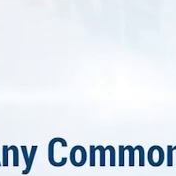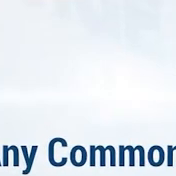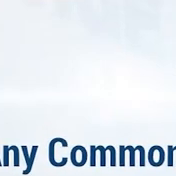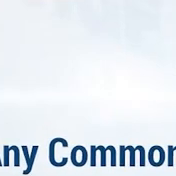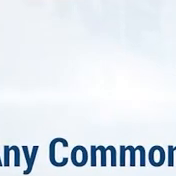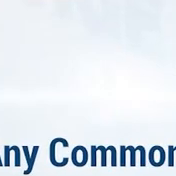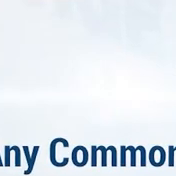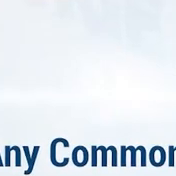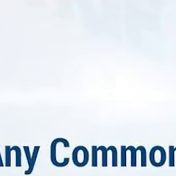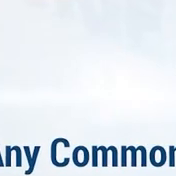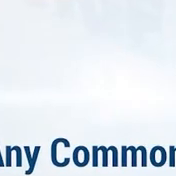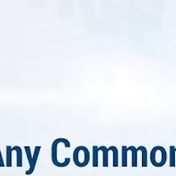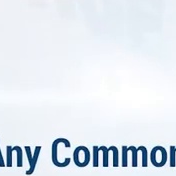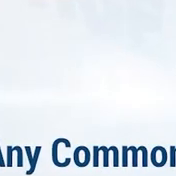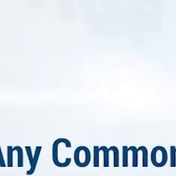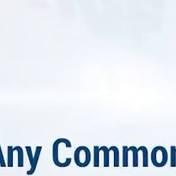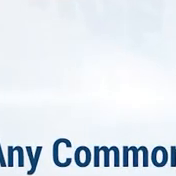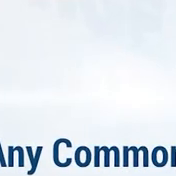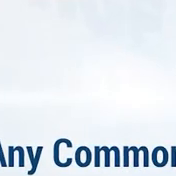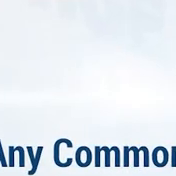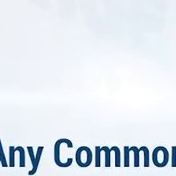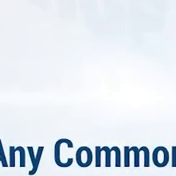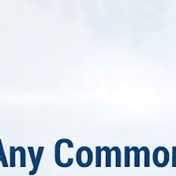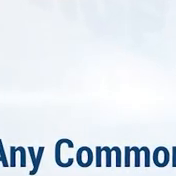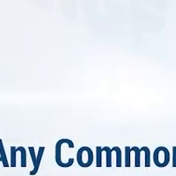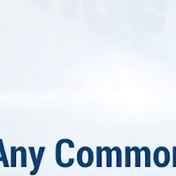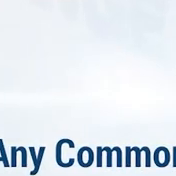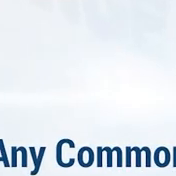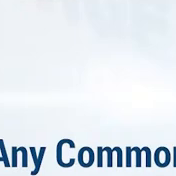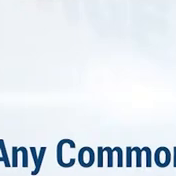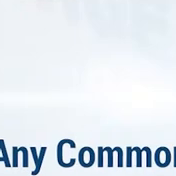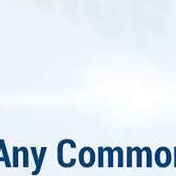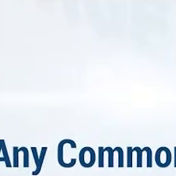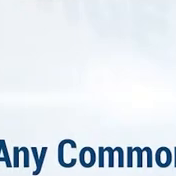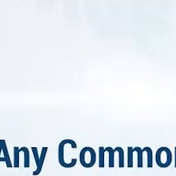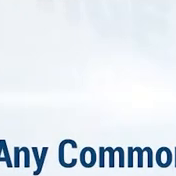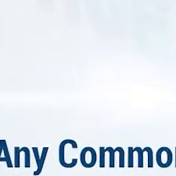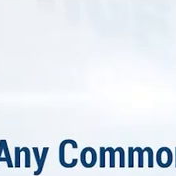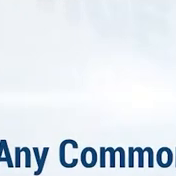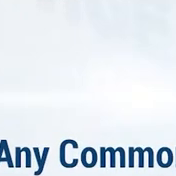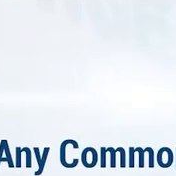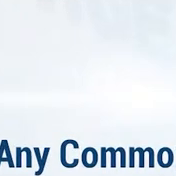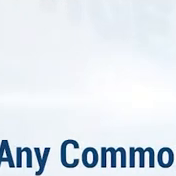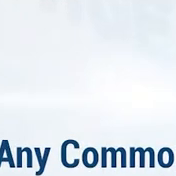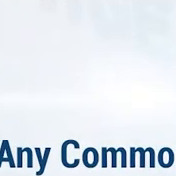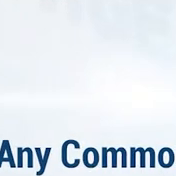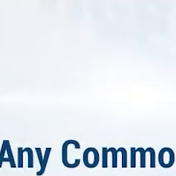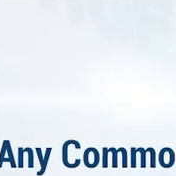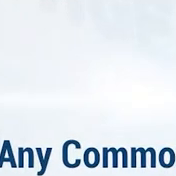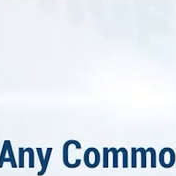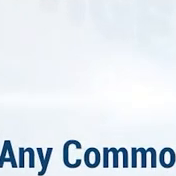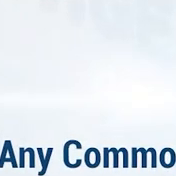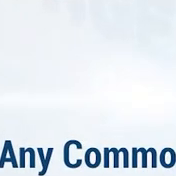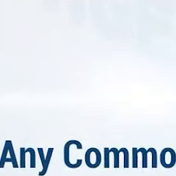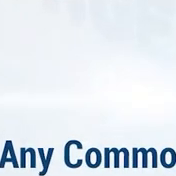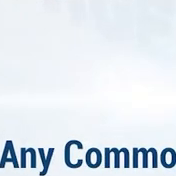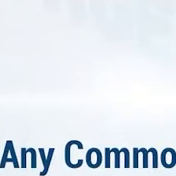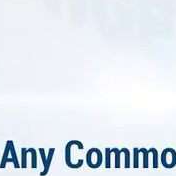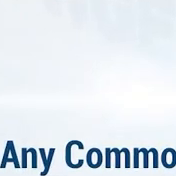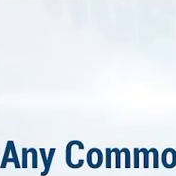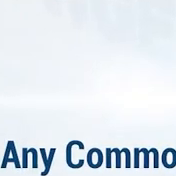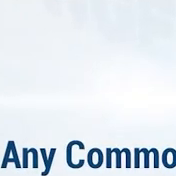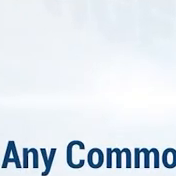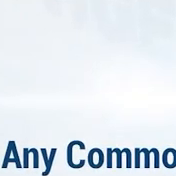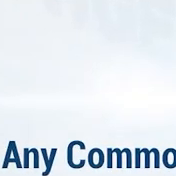been domiciled in Jamaica for the 12 months preceding an election may become a member of the House of Representatives if